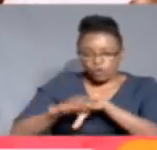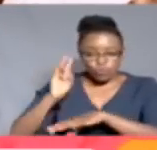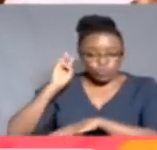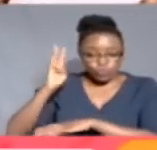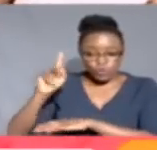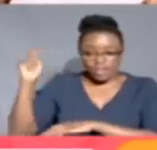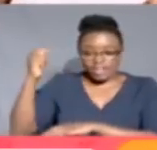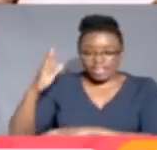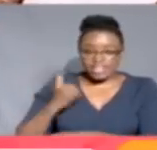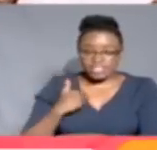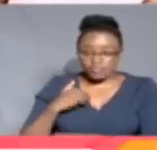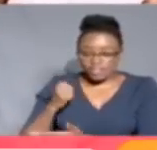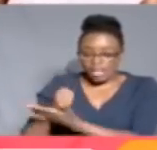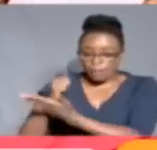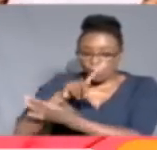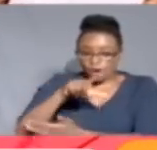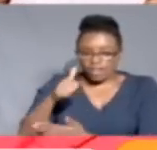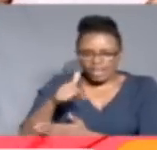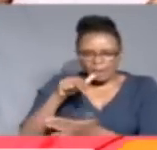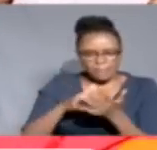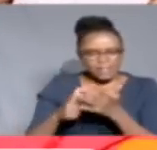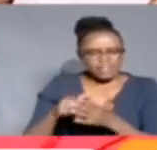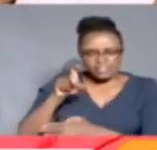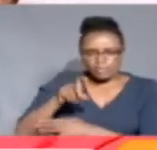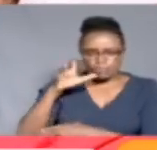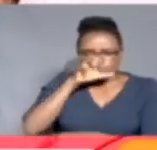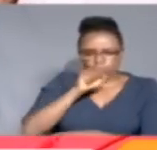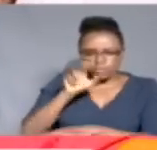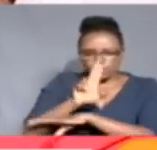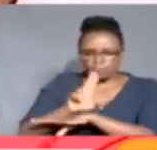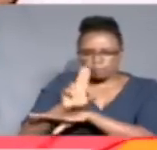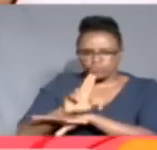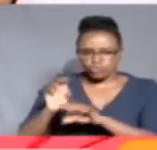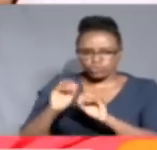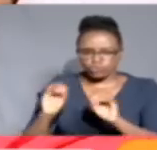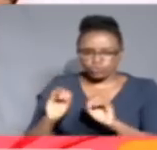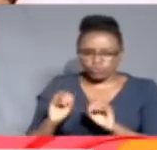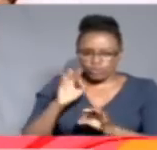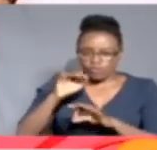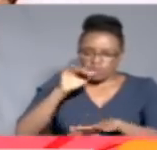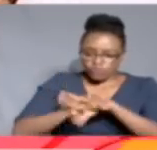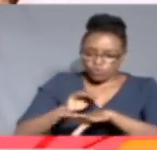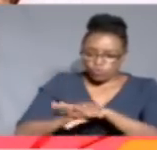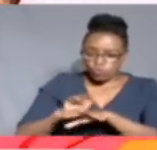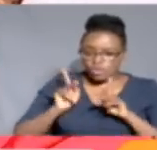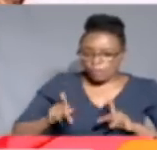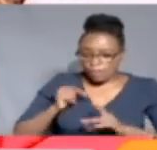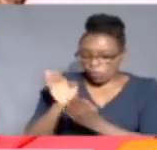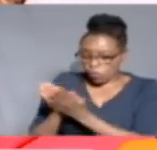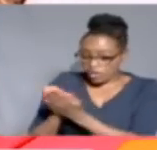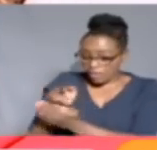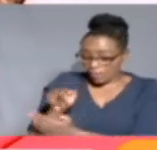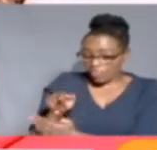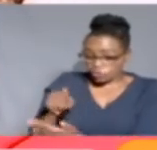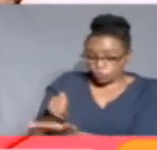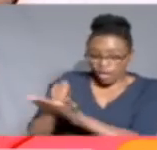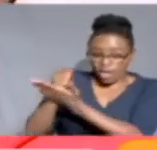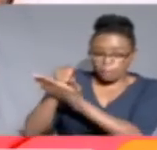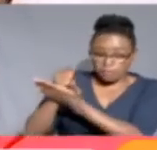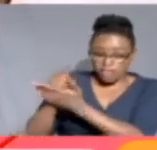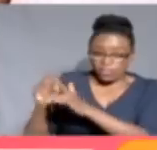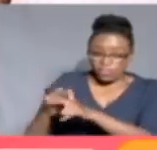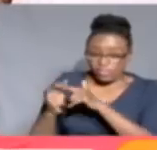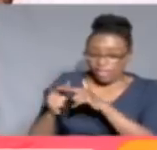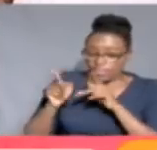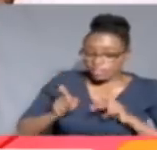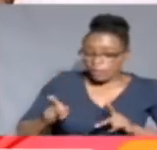have in assisting each other should also not be abused. If we have good stewards who are going to assist and ensure that these